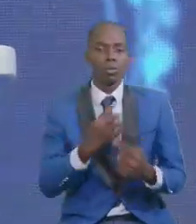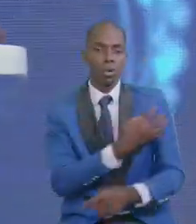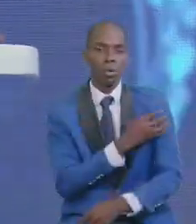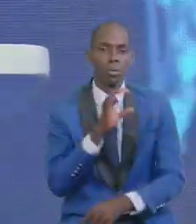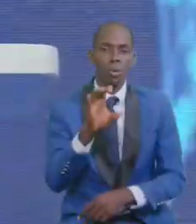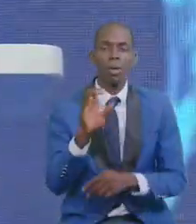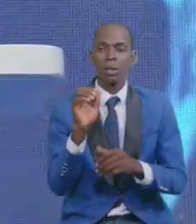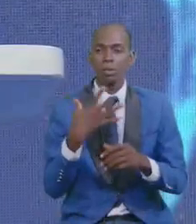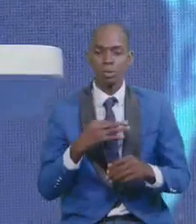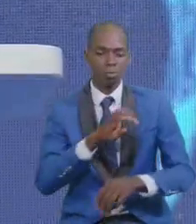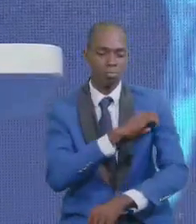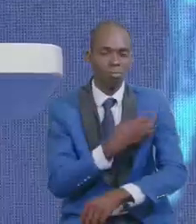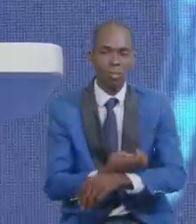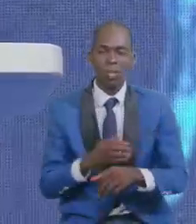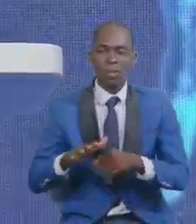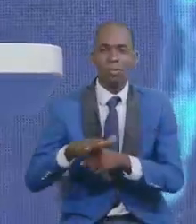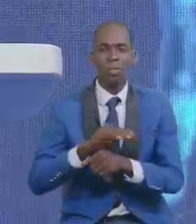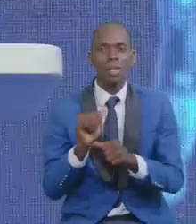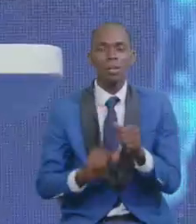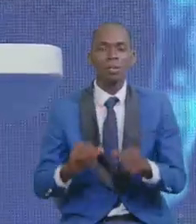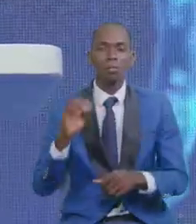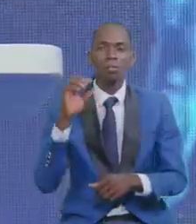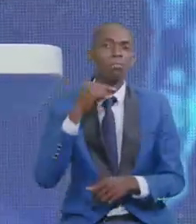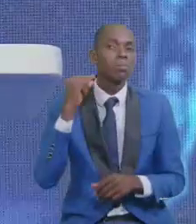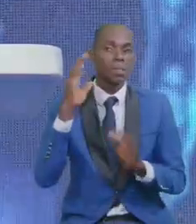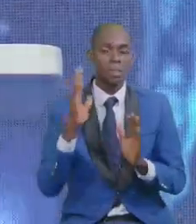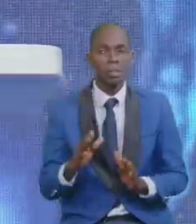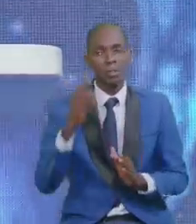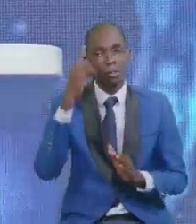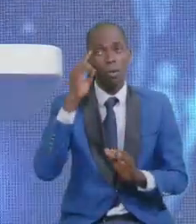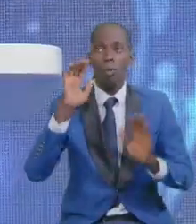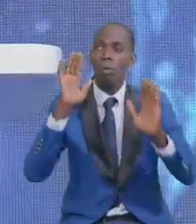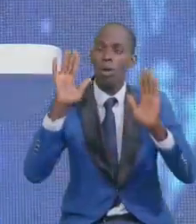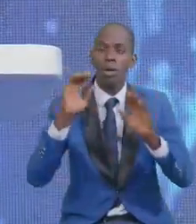energize, equip every minister for wonders in ministry.